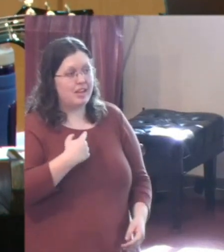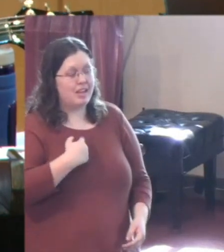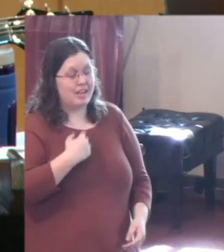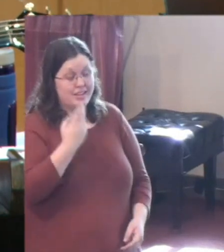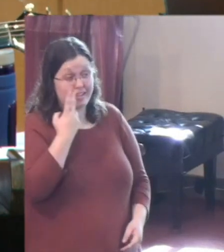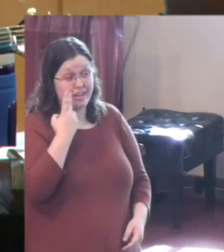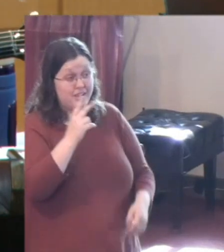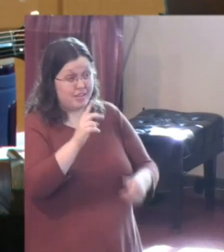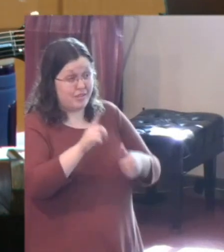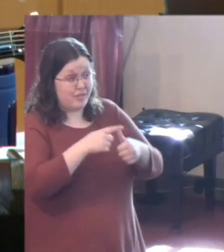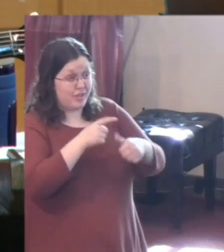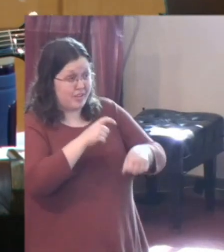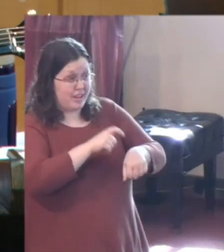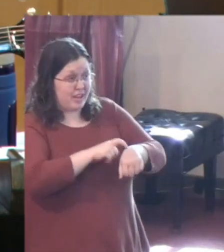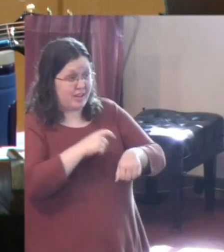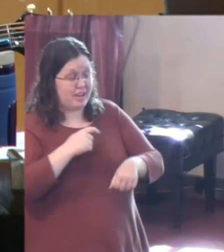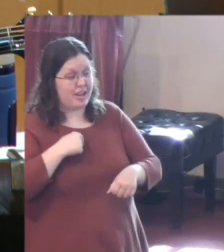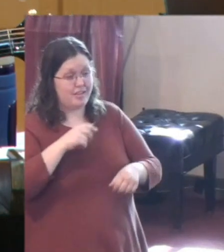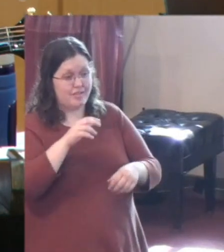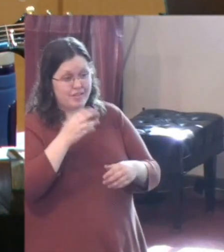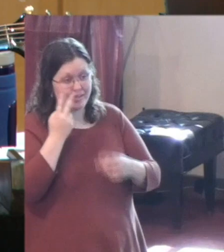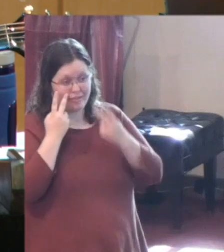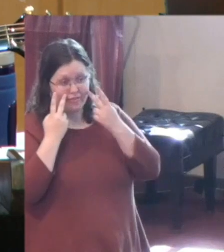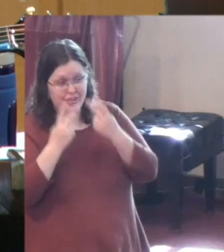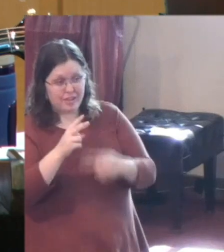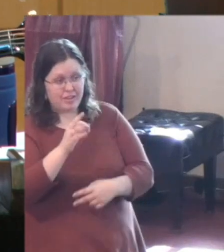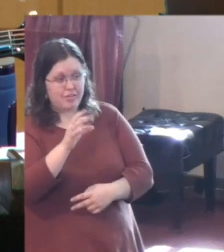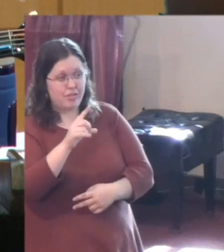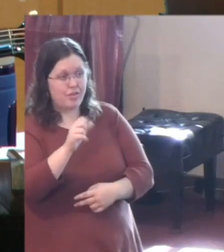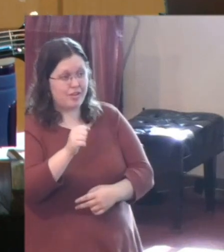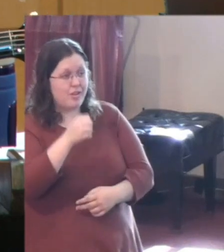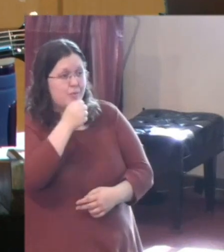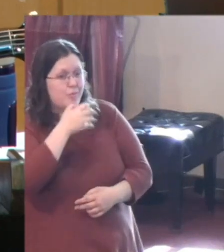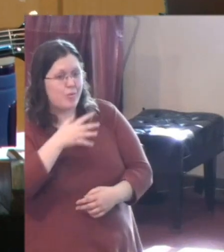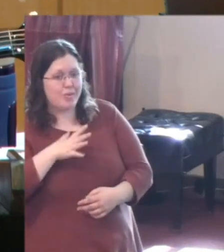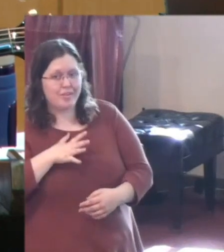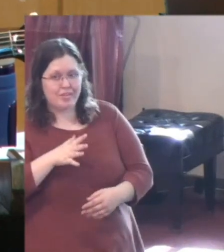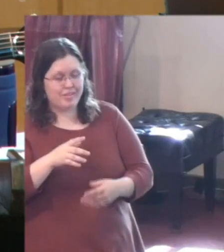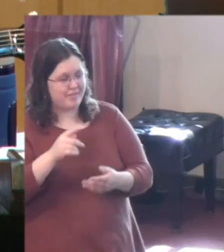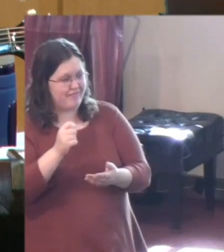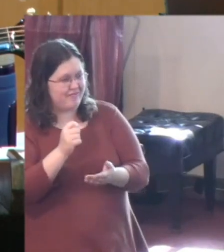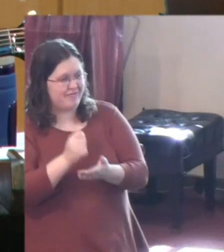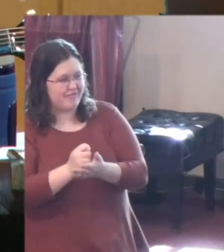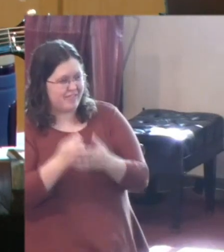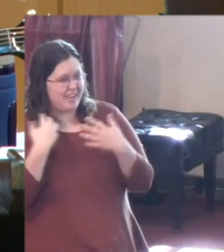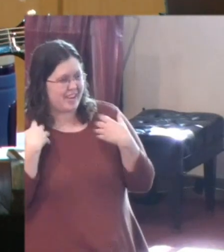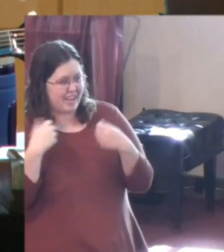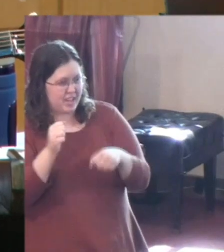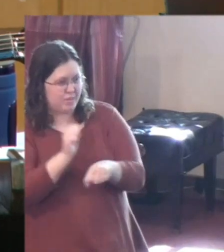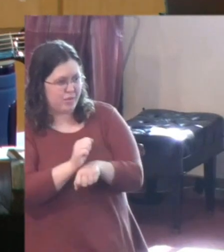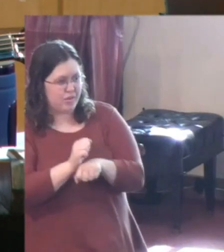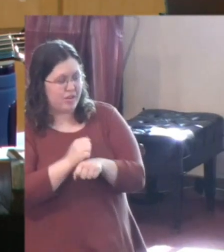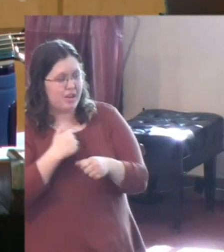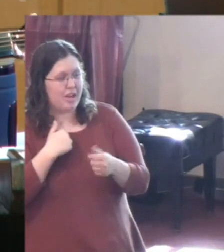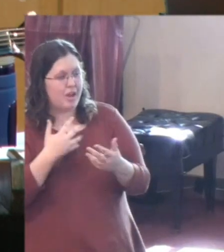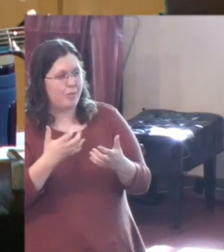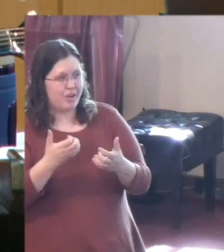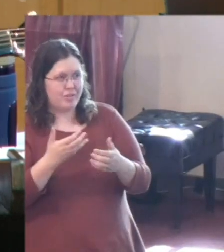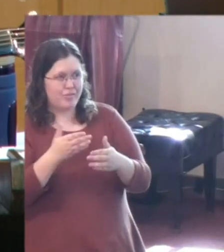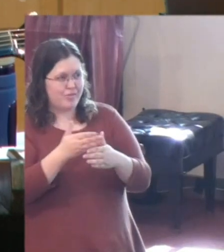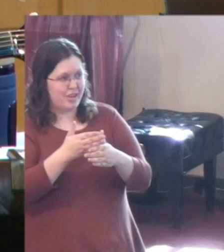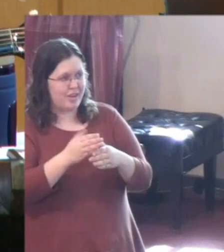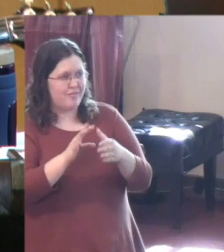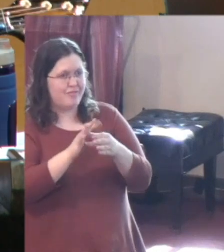was down in Florida visiting with a woman who does healing work. And I just want to share an excerpt from a conversation that we